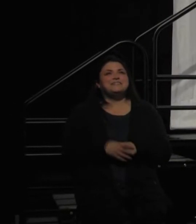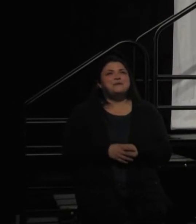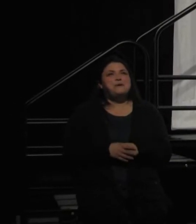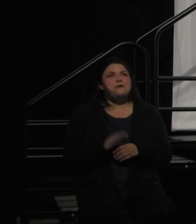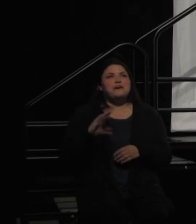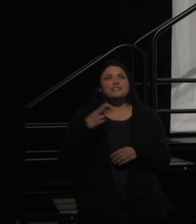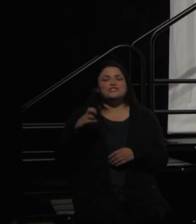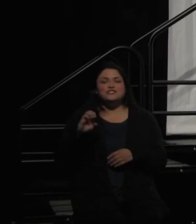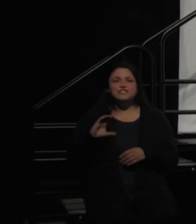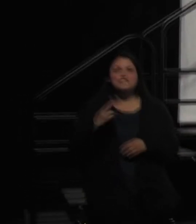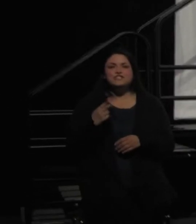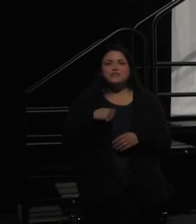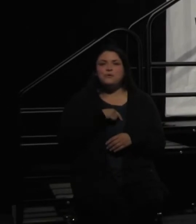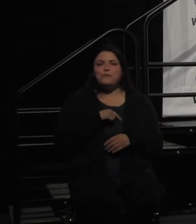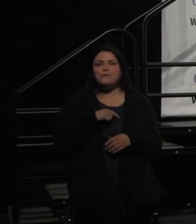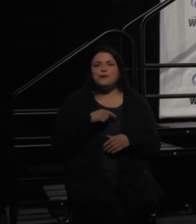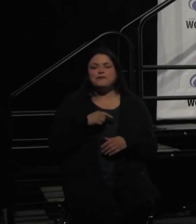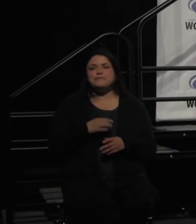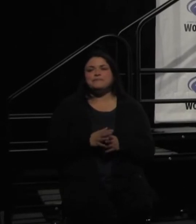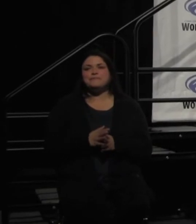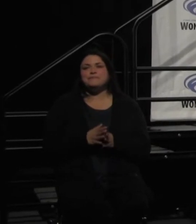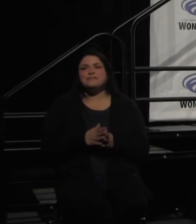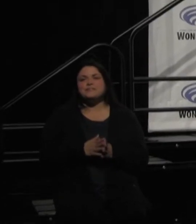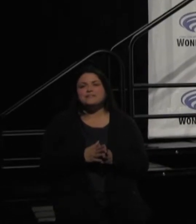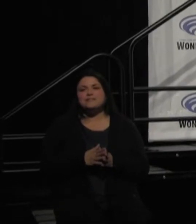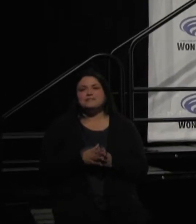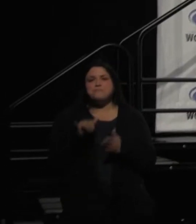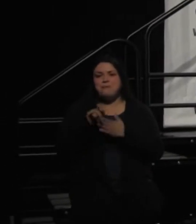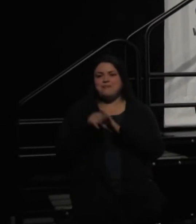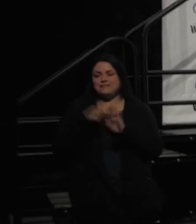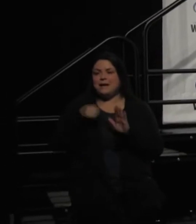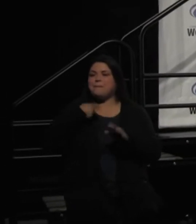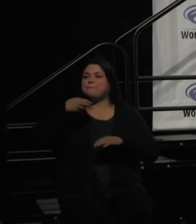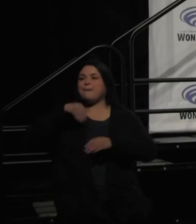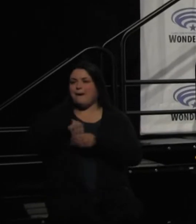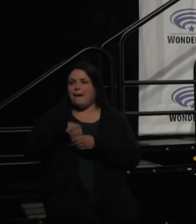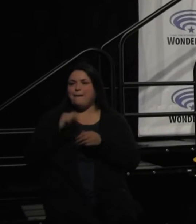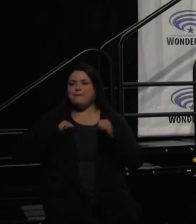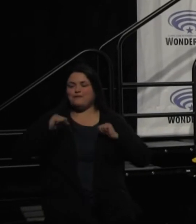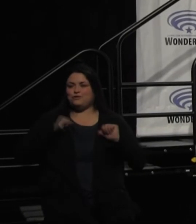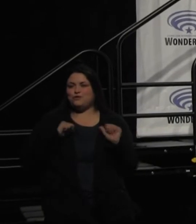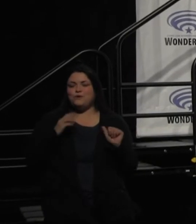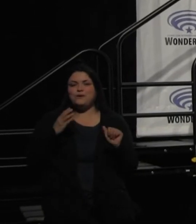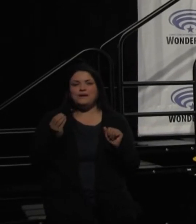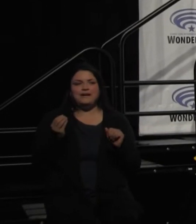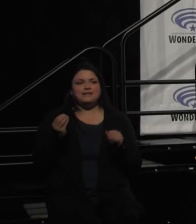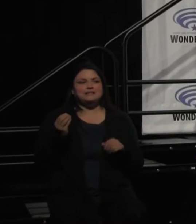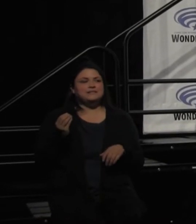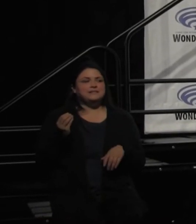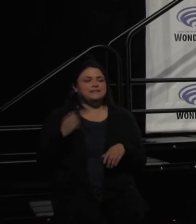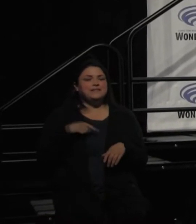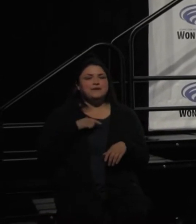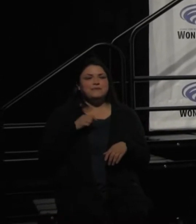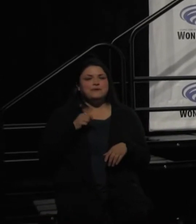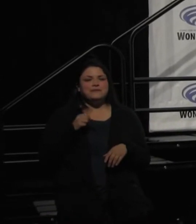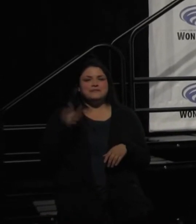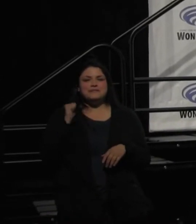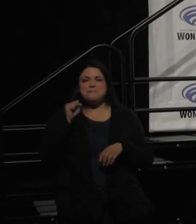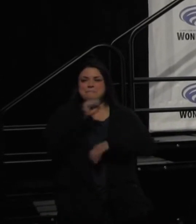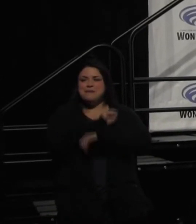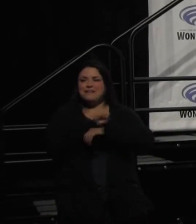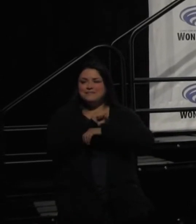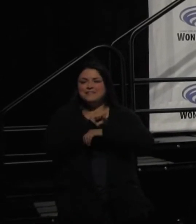we were playing, by that time I was in the show, and we're backstage,